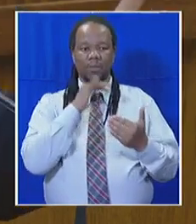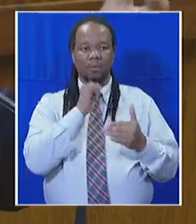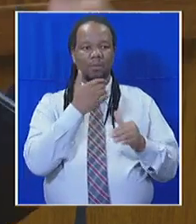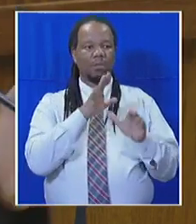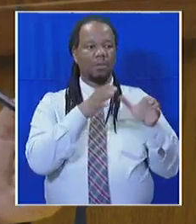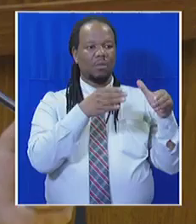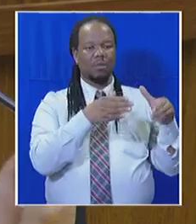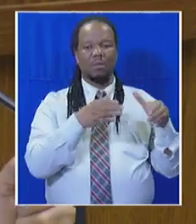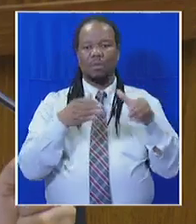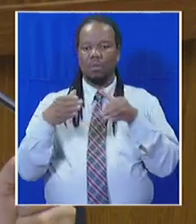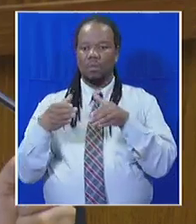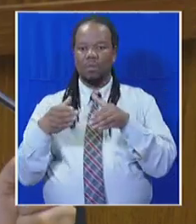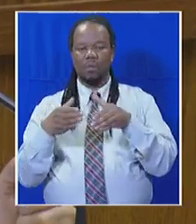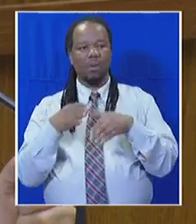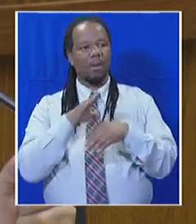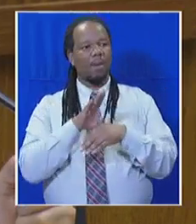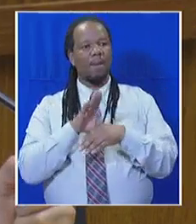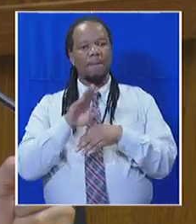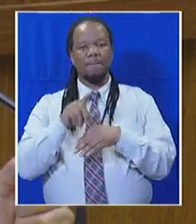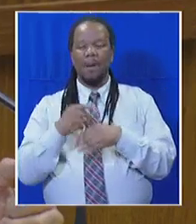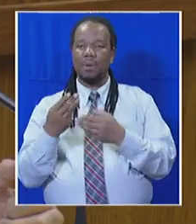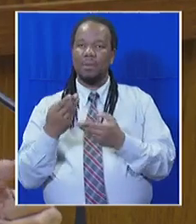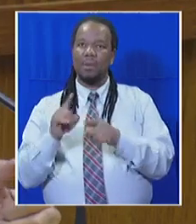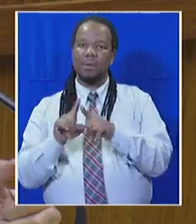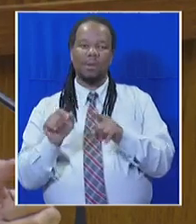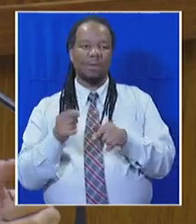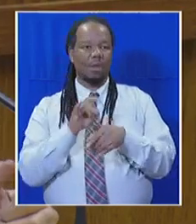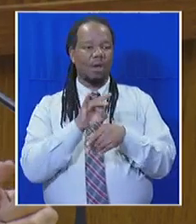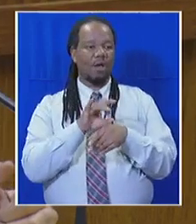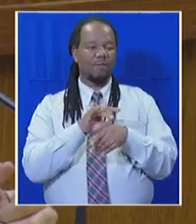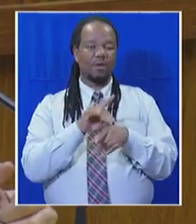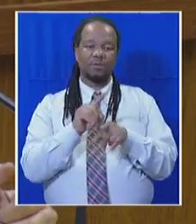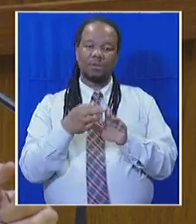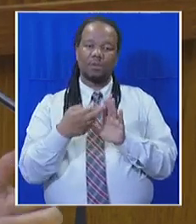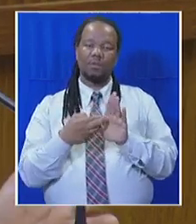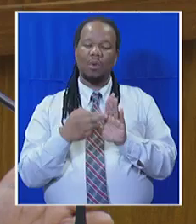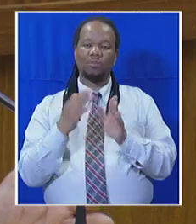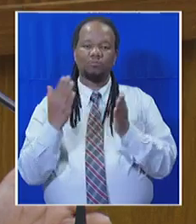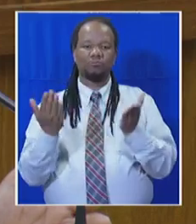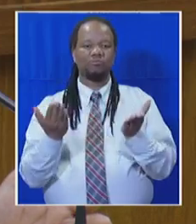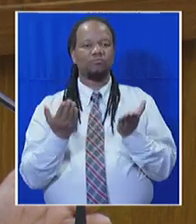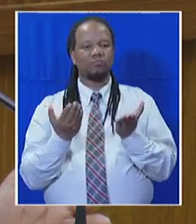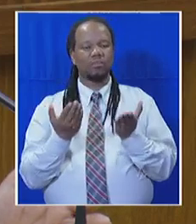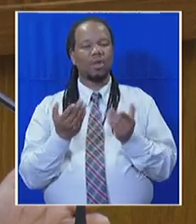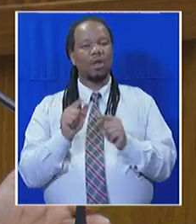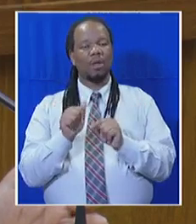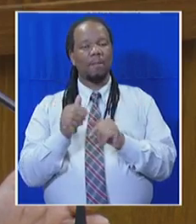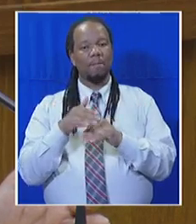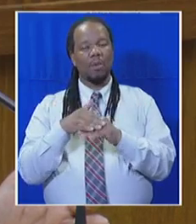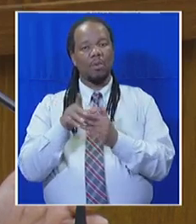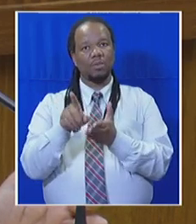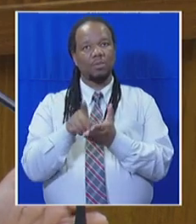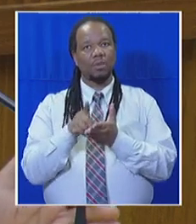listen to the PBO with its independent advice and have a report that's more balanced and got greater depth. So we also think that